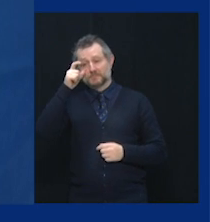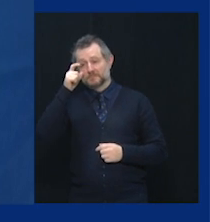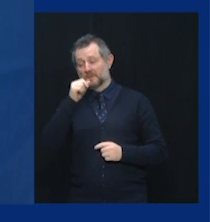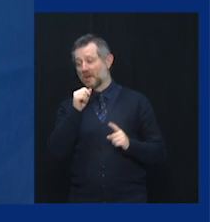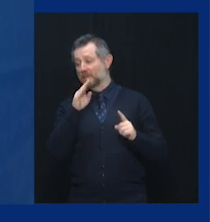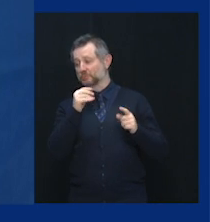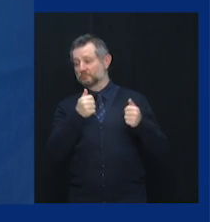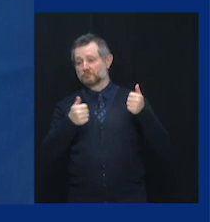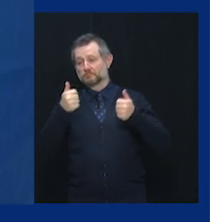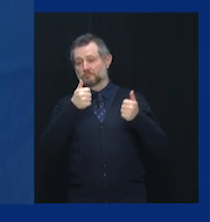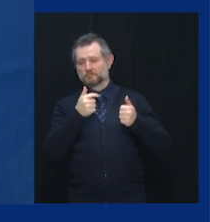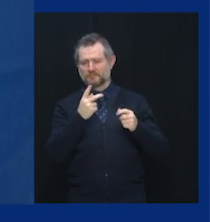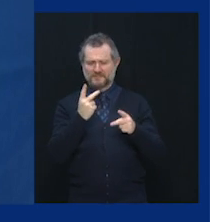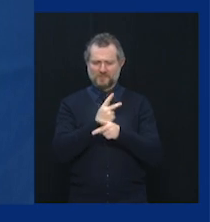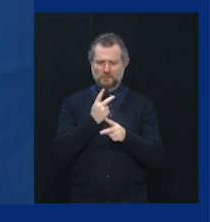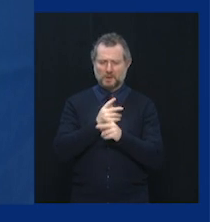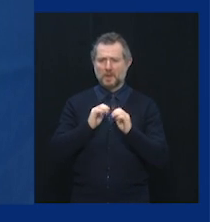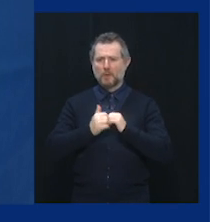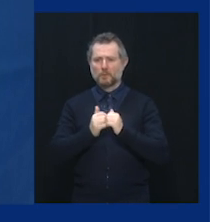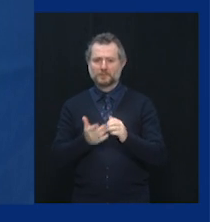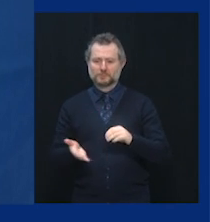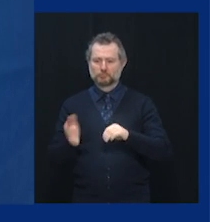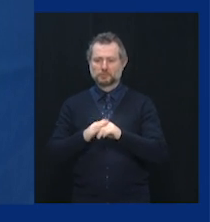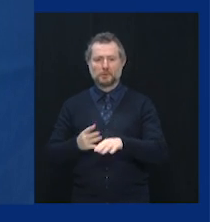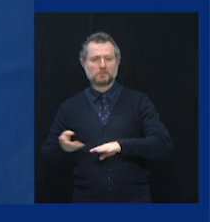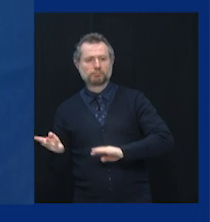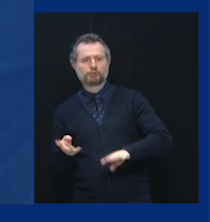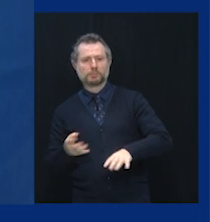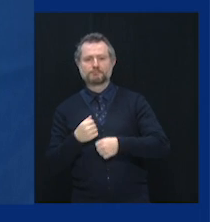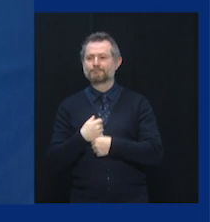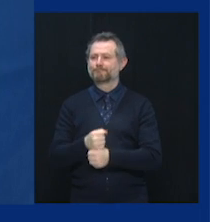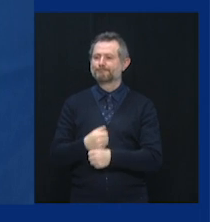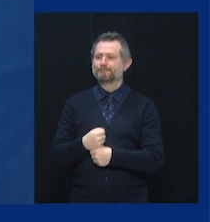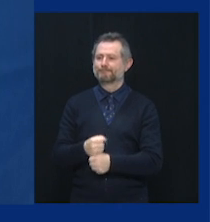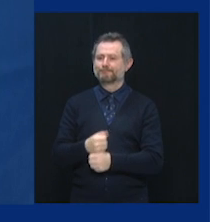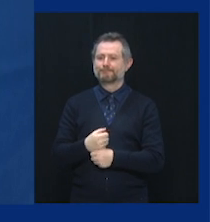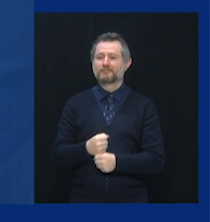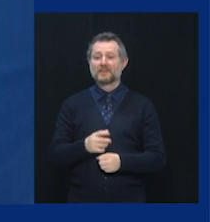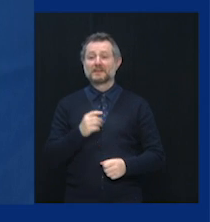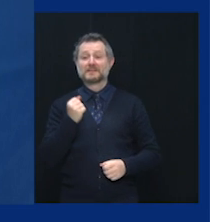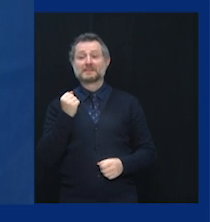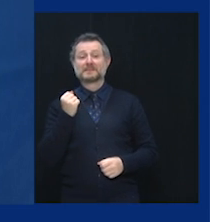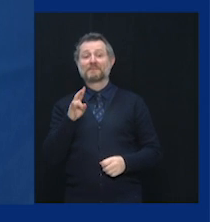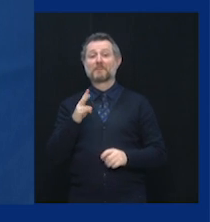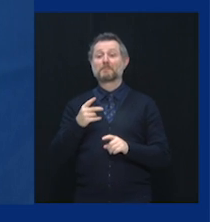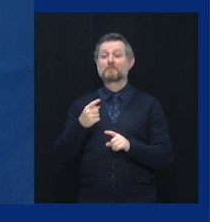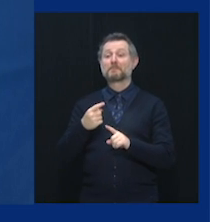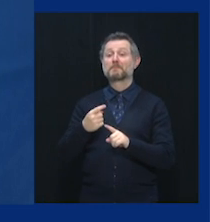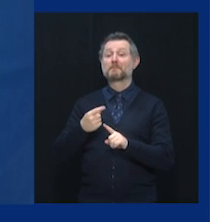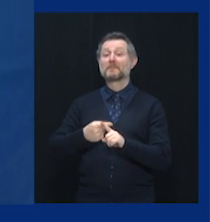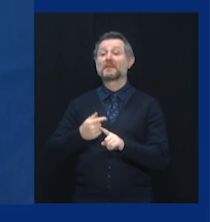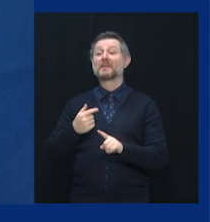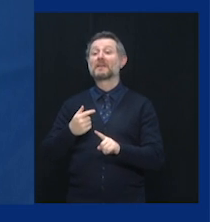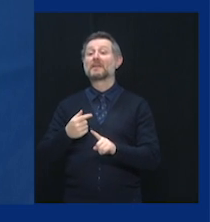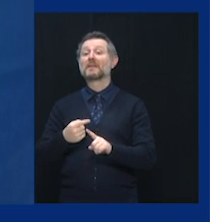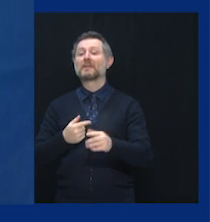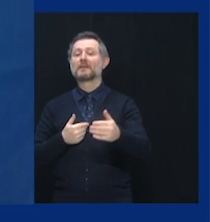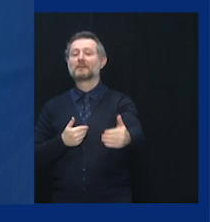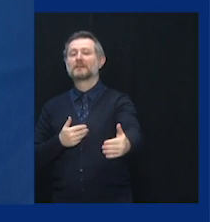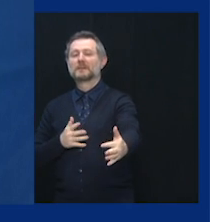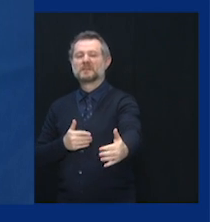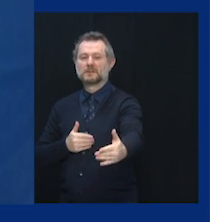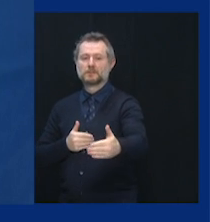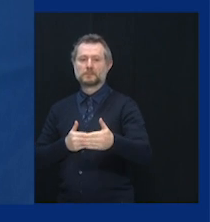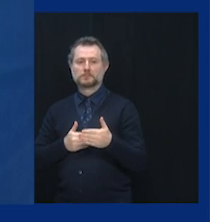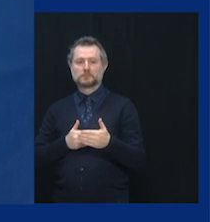production and shorten that 17 months. And I think the president